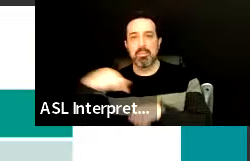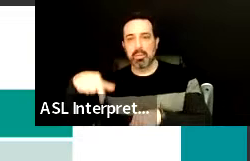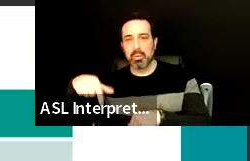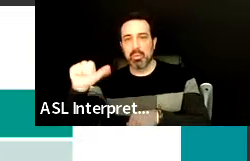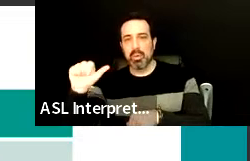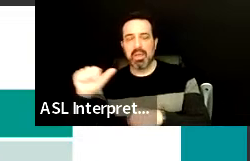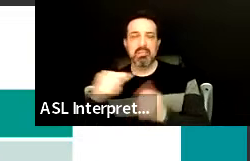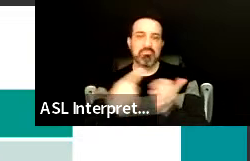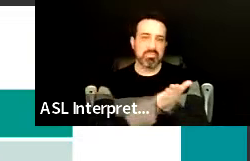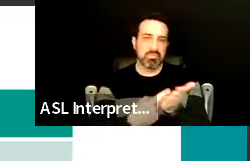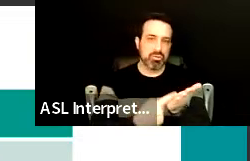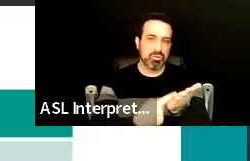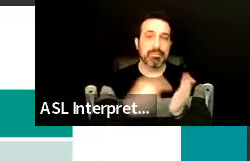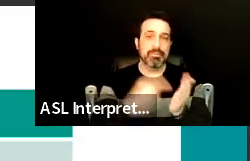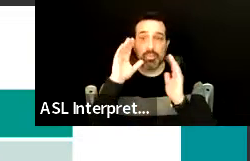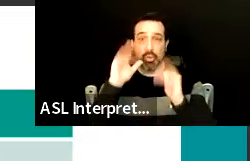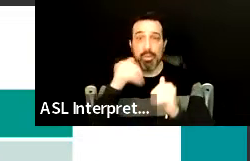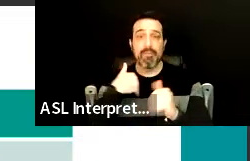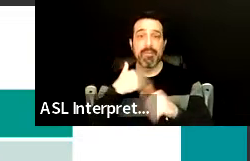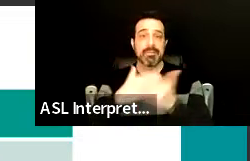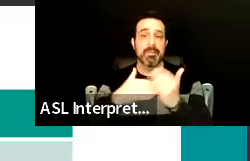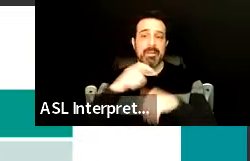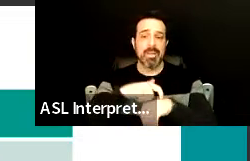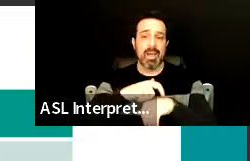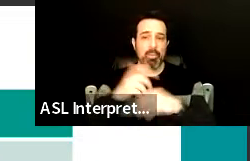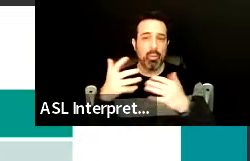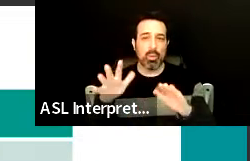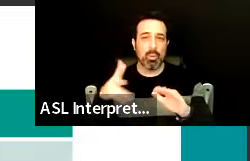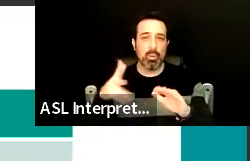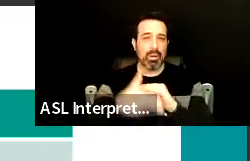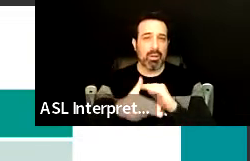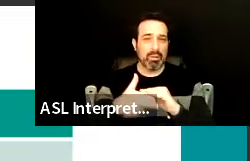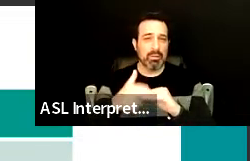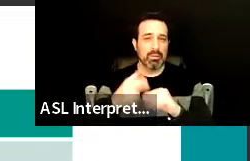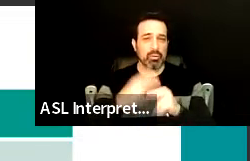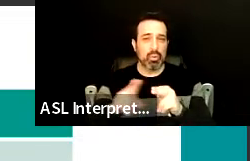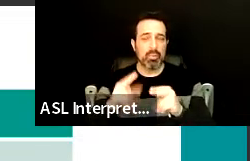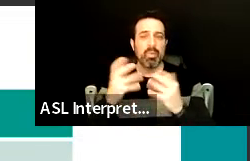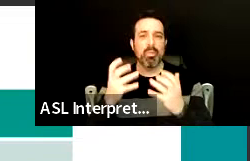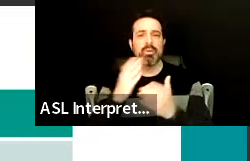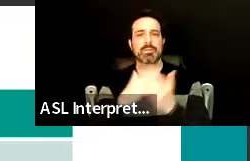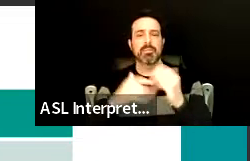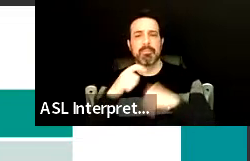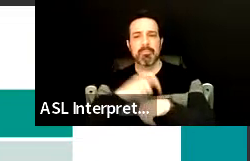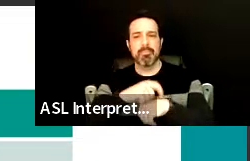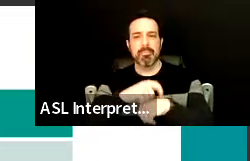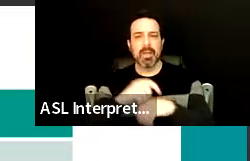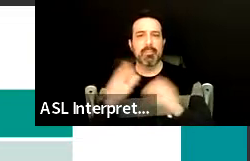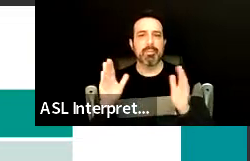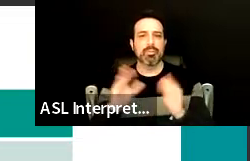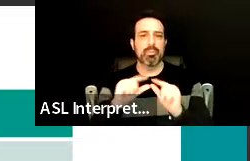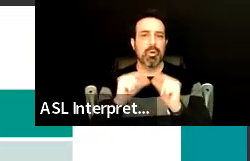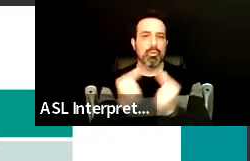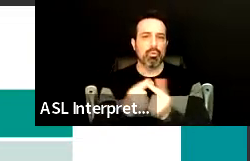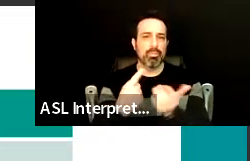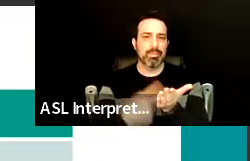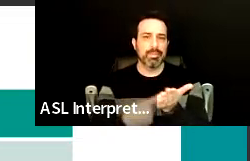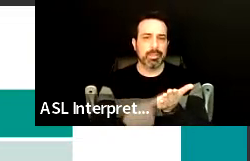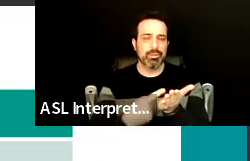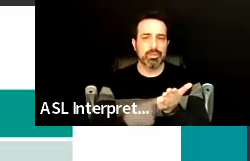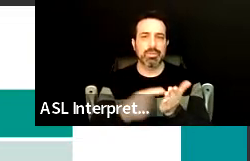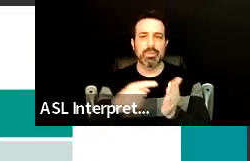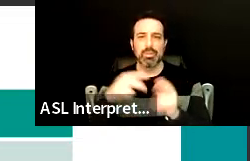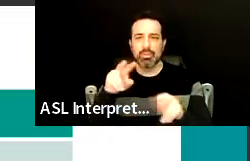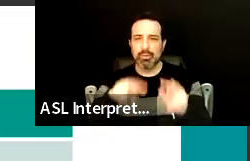discussion. Hopefully there'll be some time. We don't want to cut that short, but we'd like to spend a little bit of time in small group discussion,